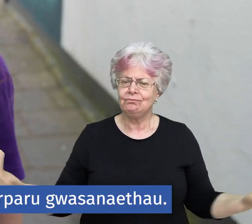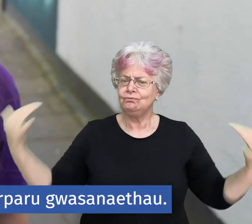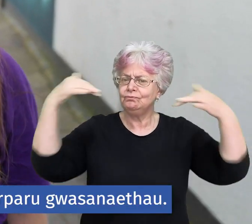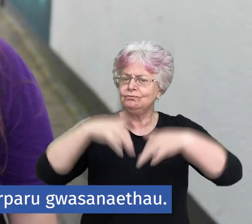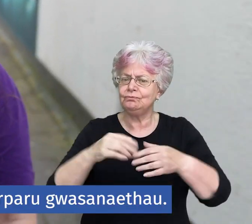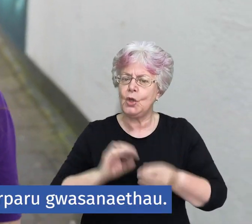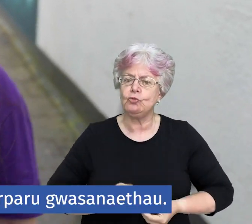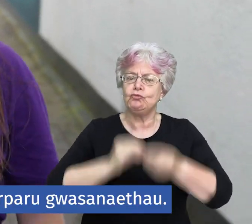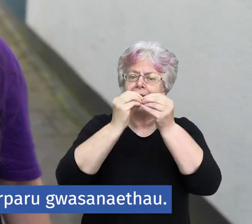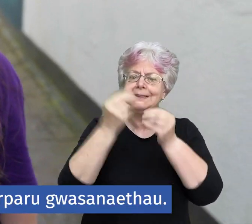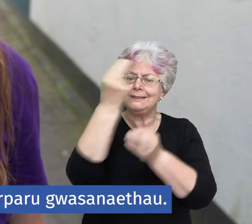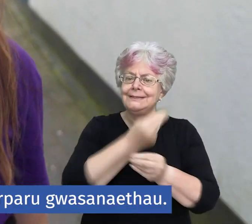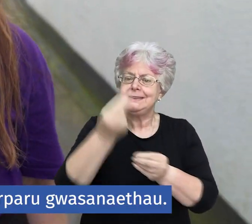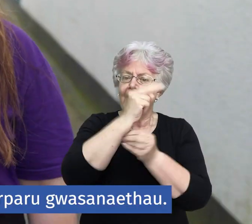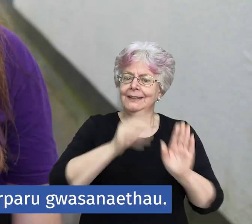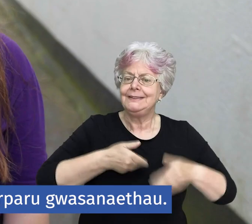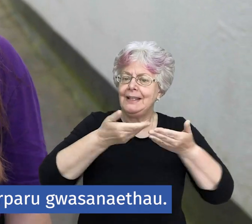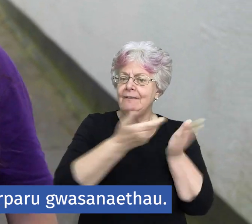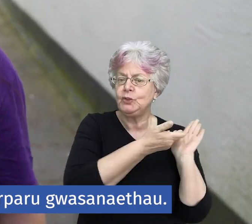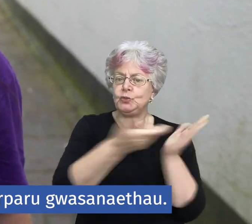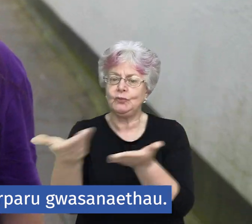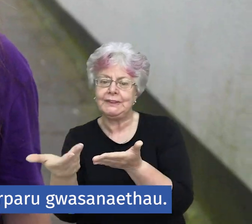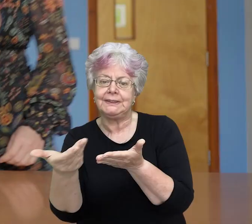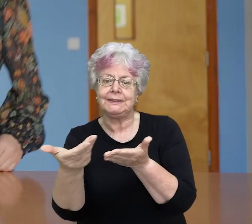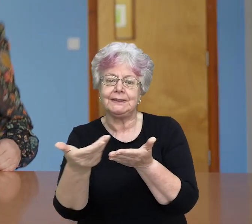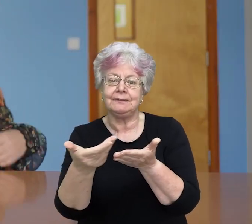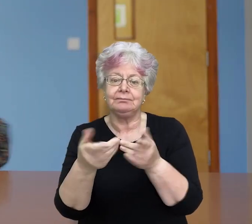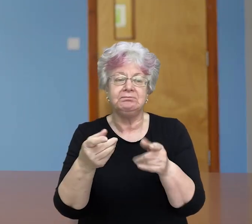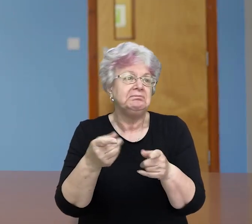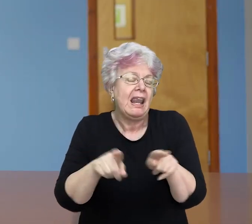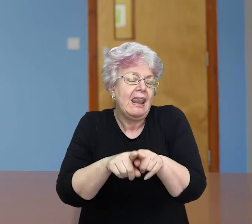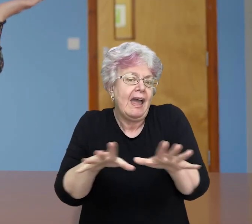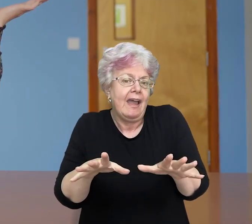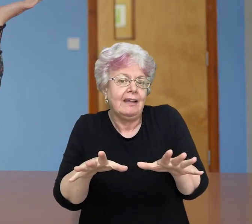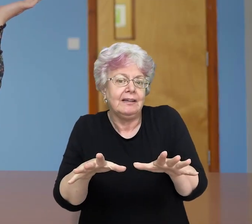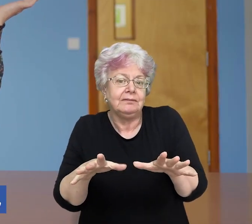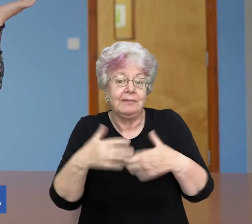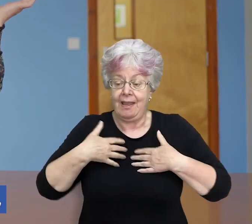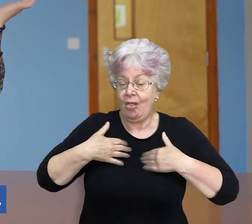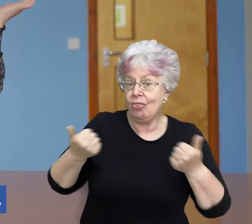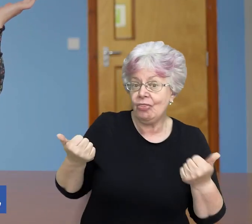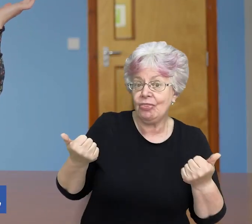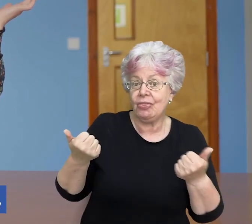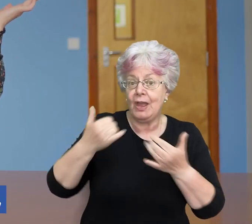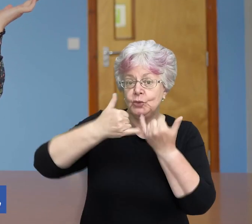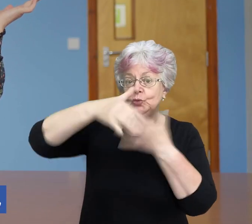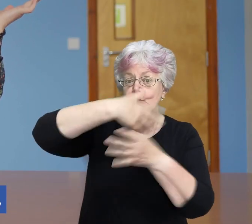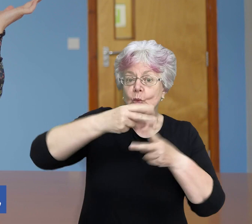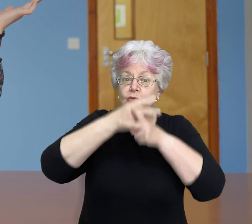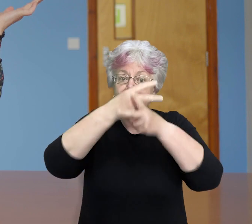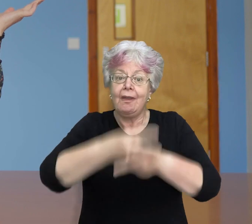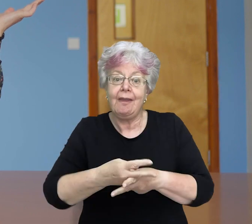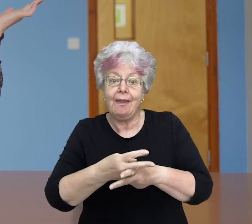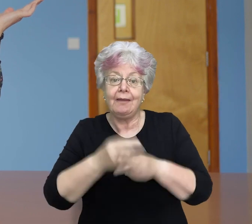We come together to create, design and deliver services. Services like health, social